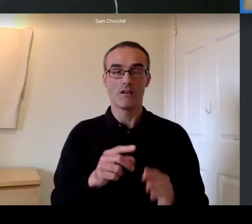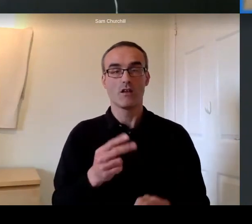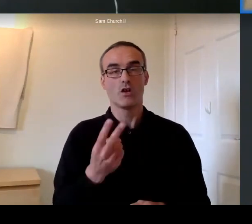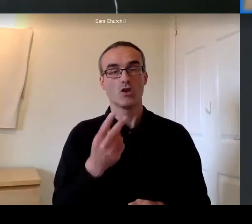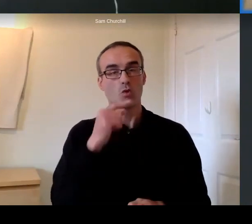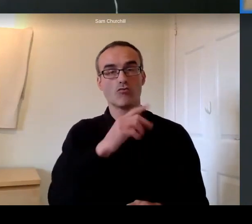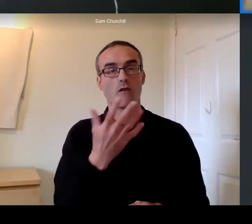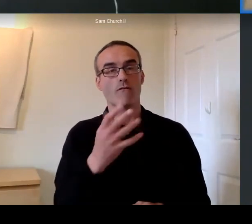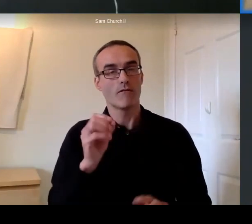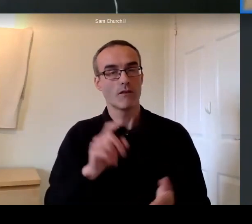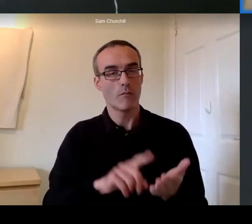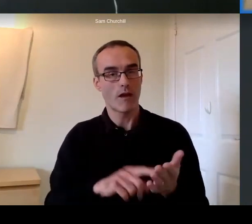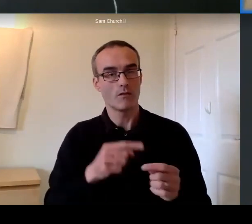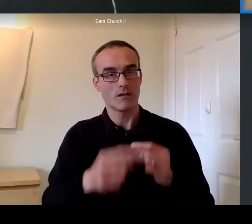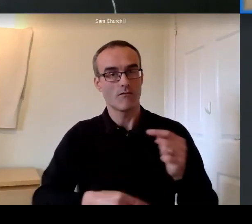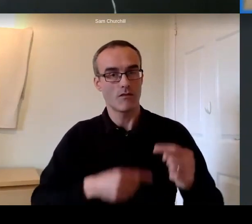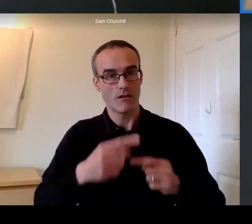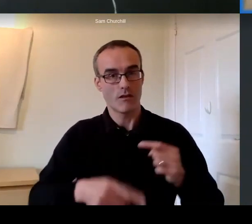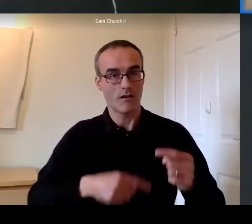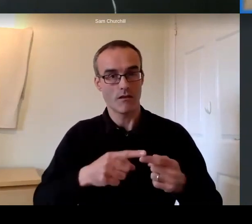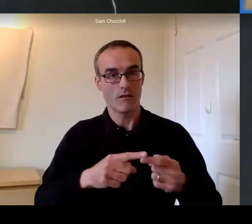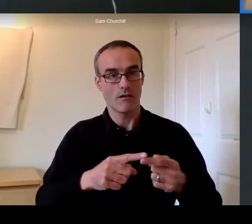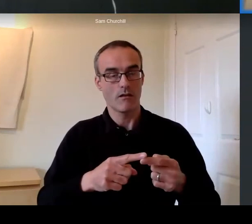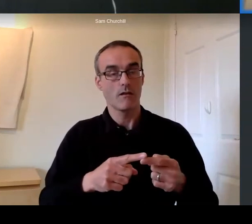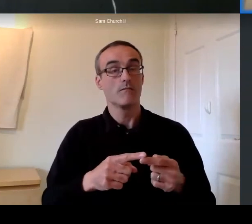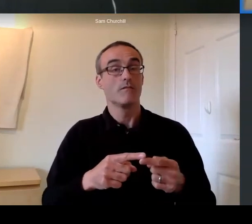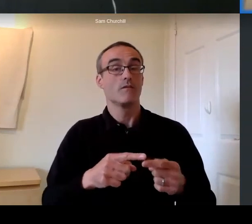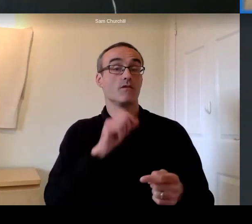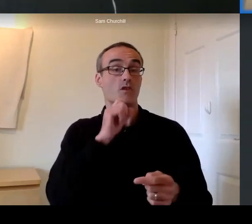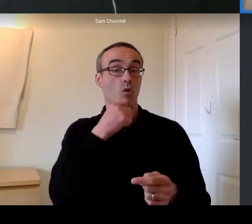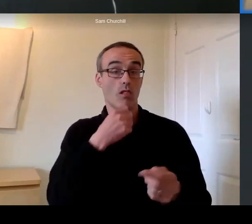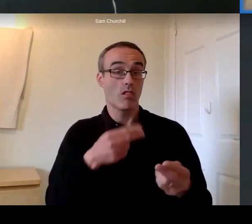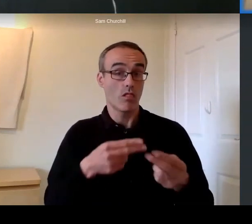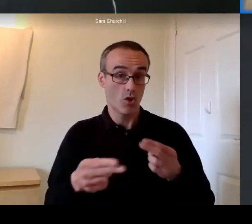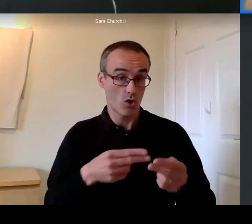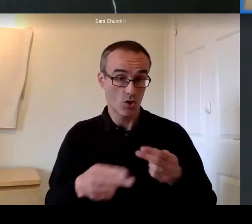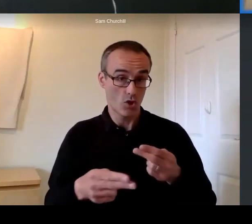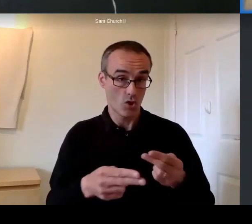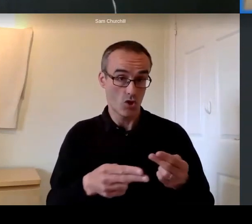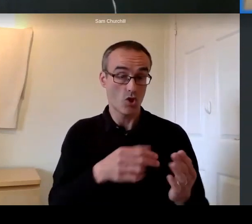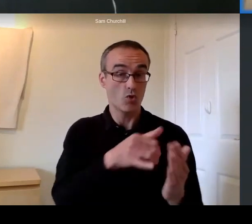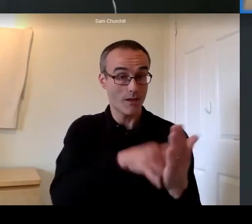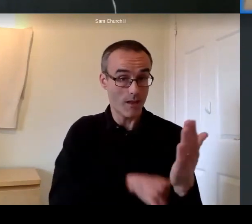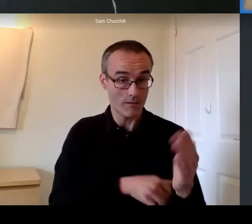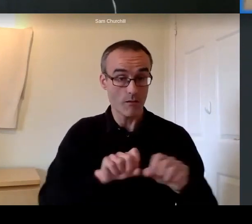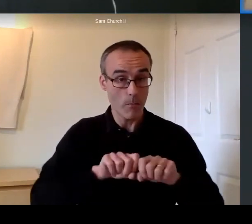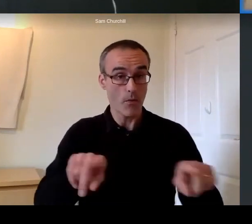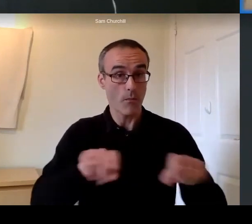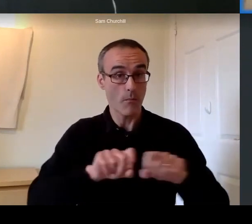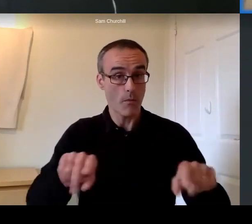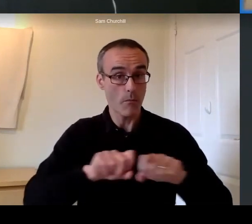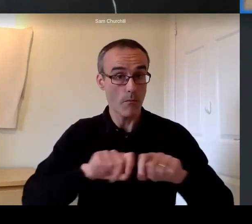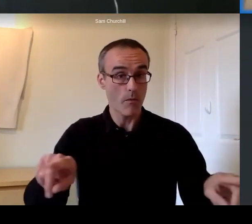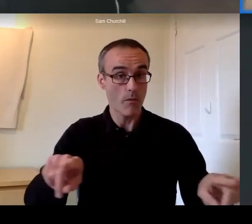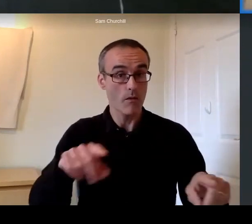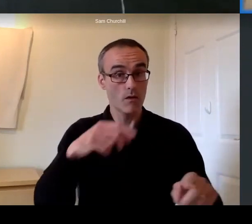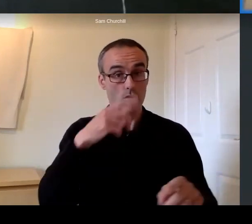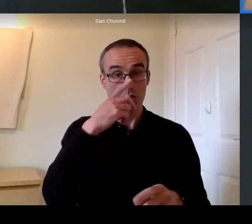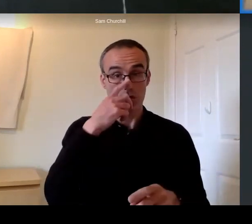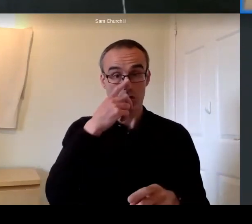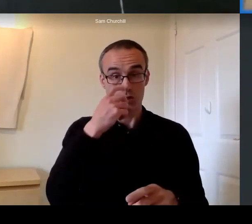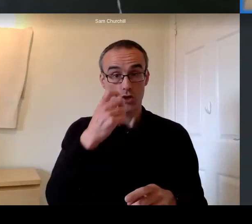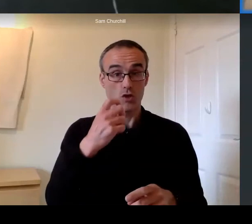which essentially means that doesn't mean you just receive our newsletter. That means you have access to the content of our newsletter, meaning that you can get messaging out to our